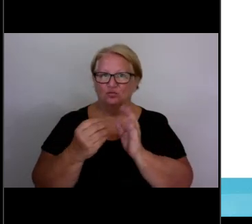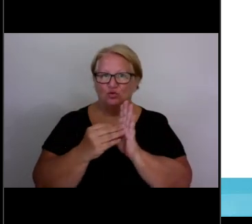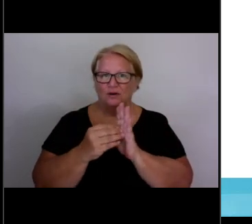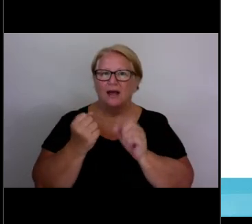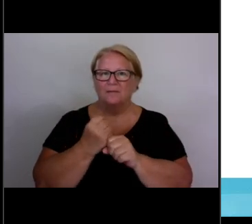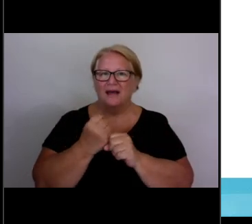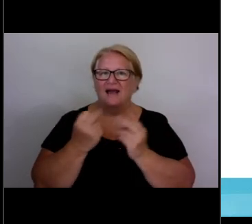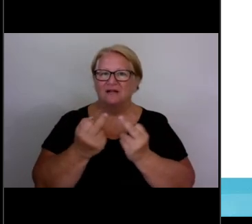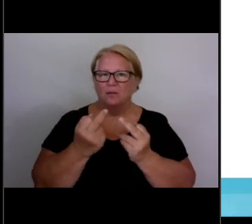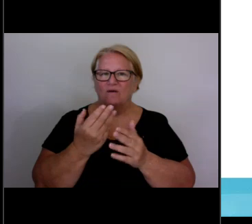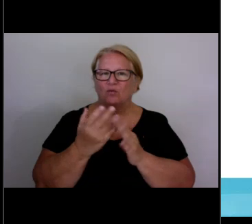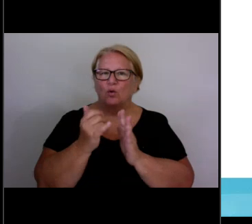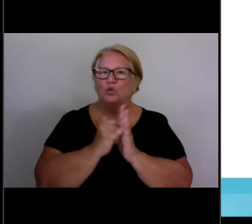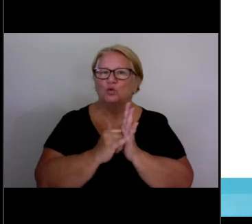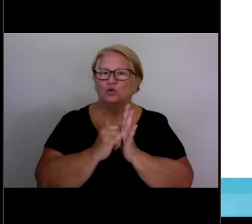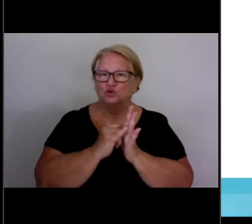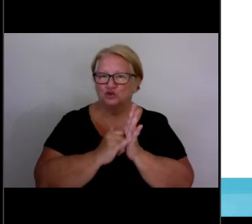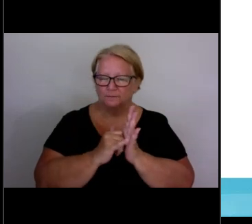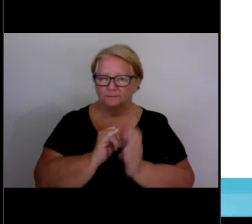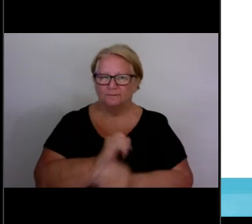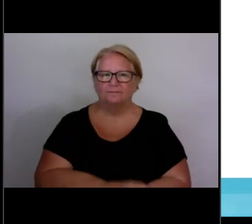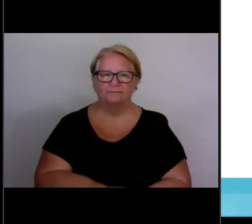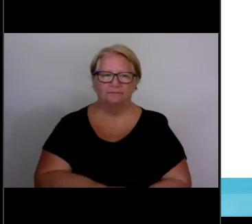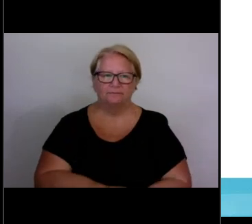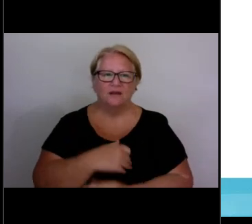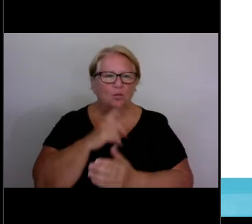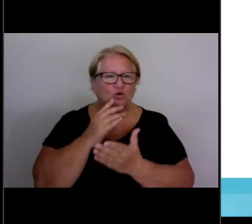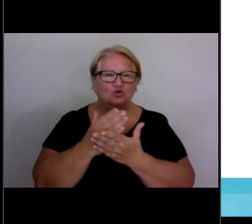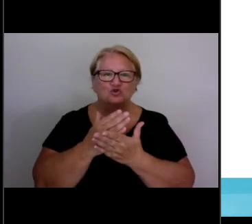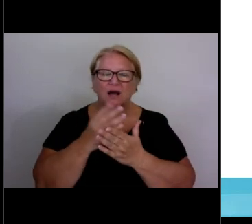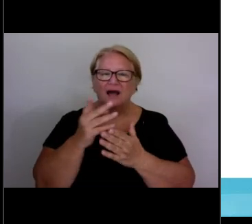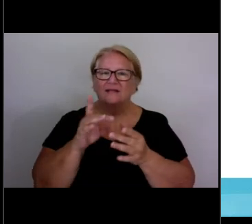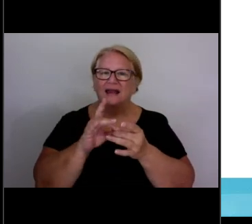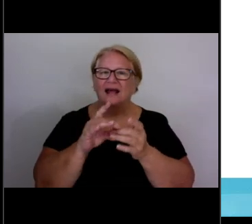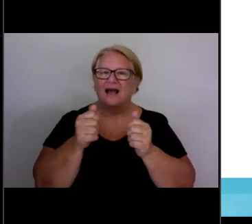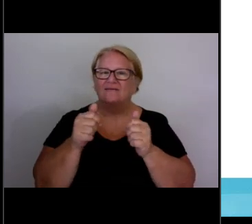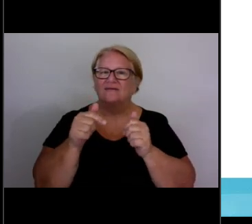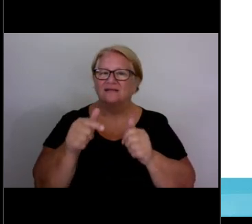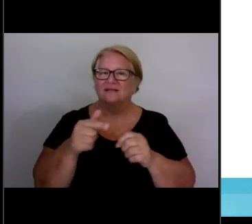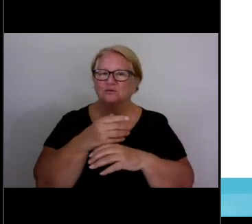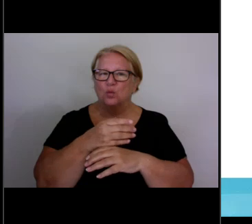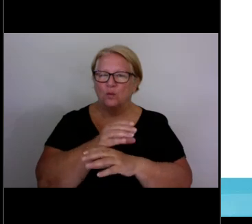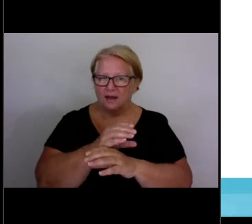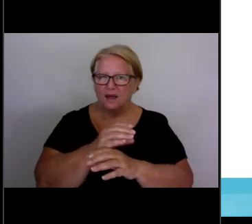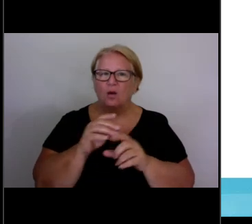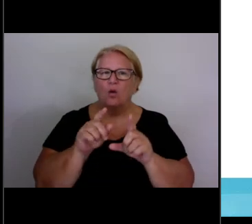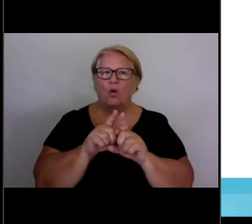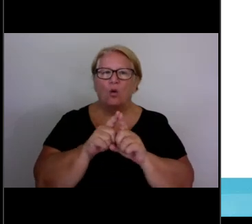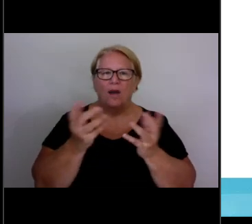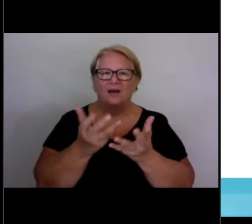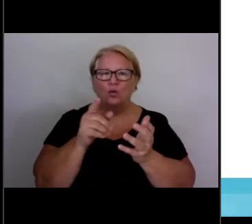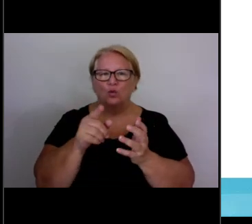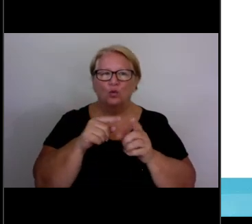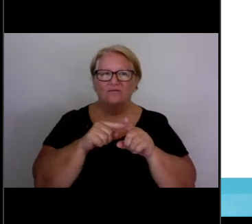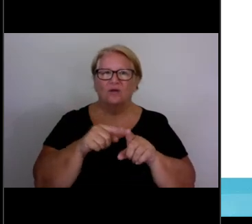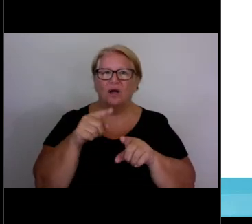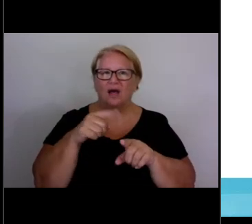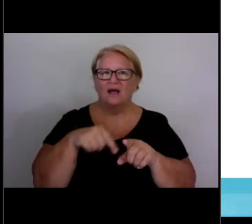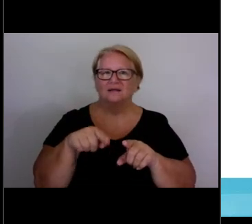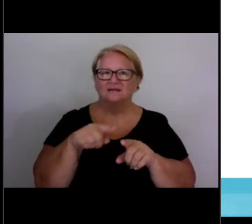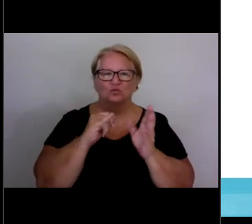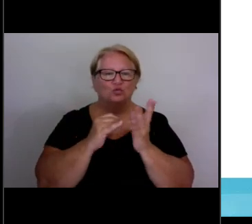on our YouTube playlist, and I'll share the link with that after this webinar. and I encourage you to follow us on all of our social media to find